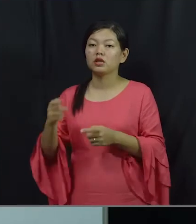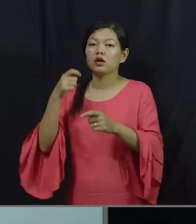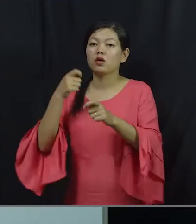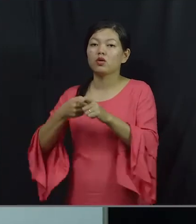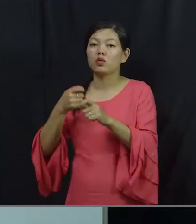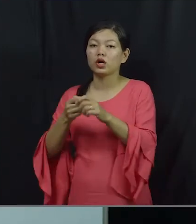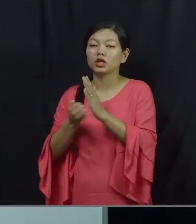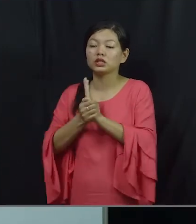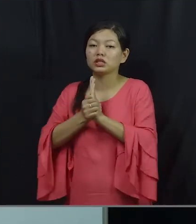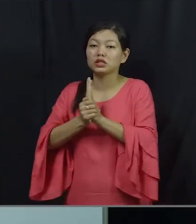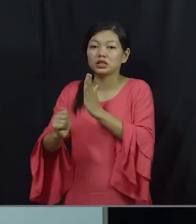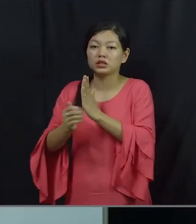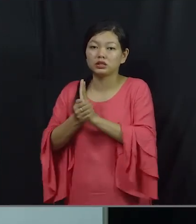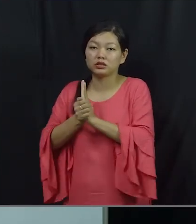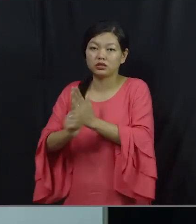started